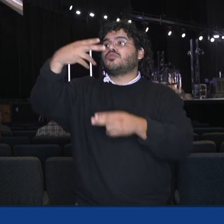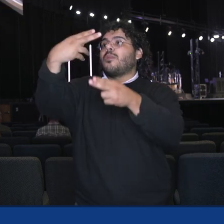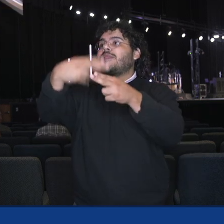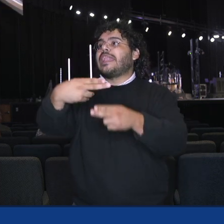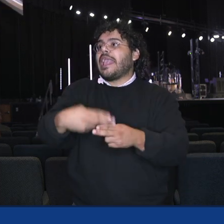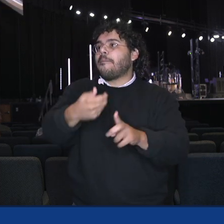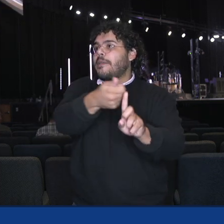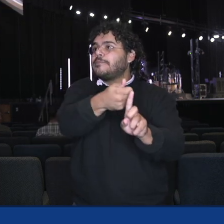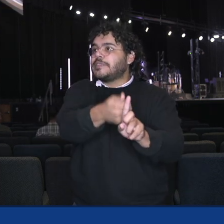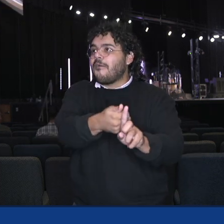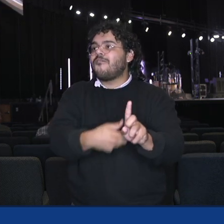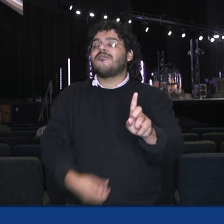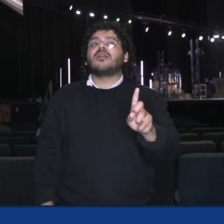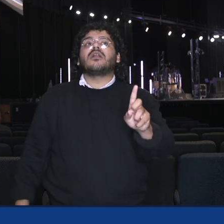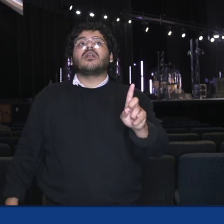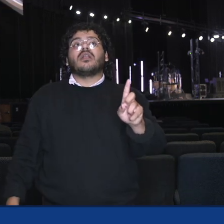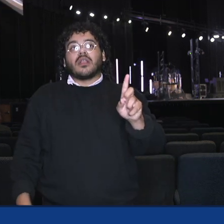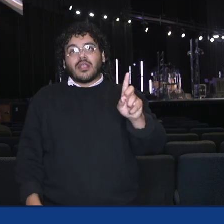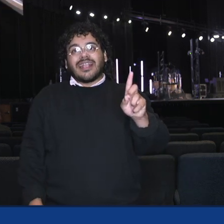proactively